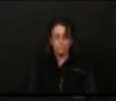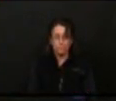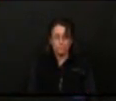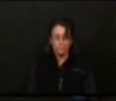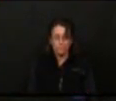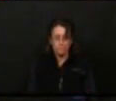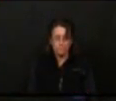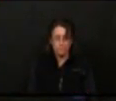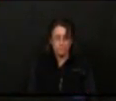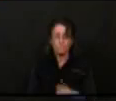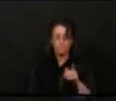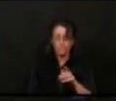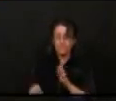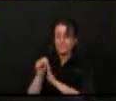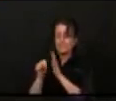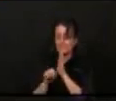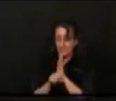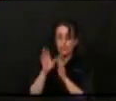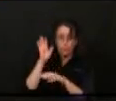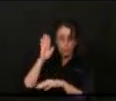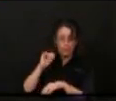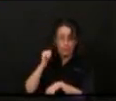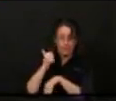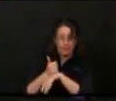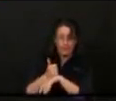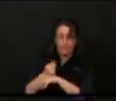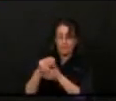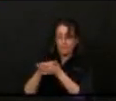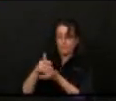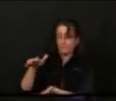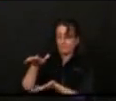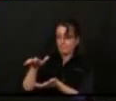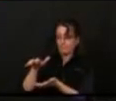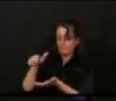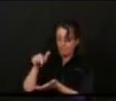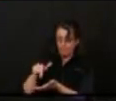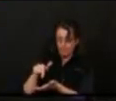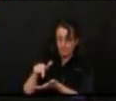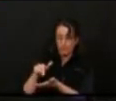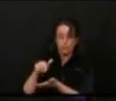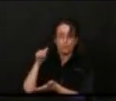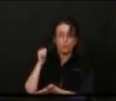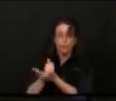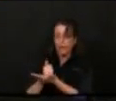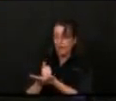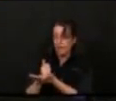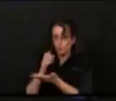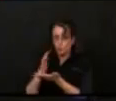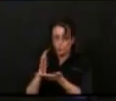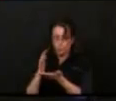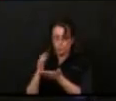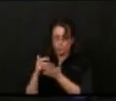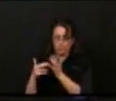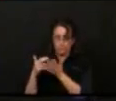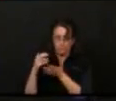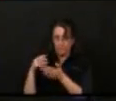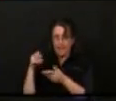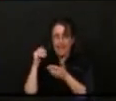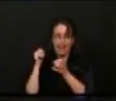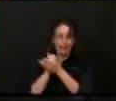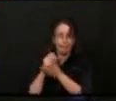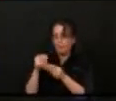established. And this coming year's budget contemplates that we